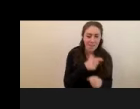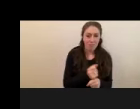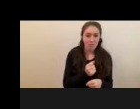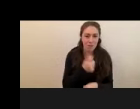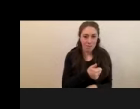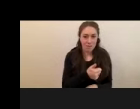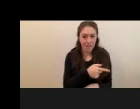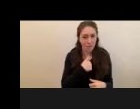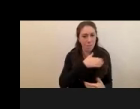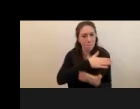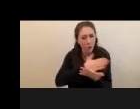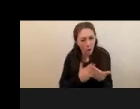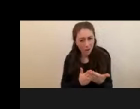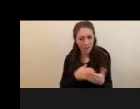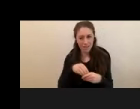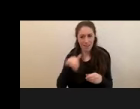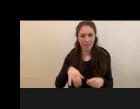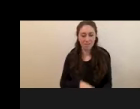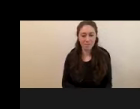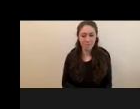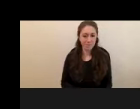have a part in that. So we're hoping to shift